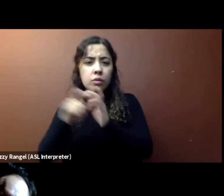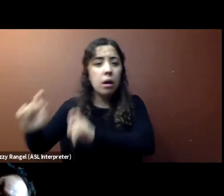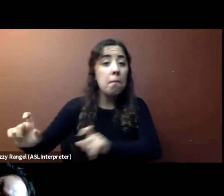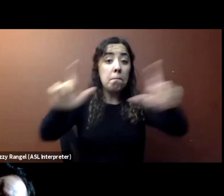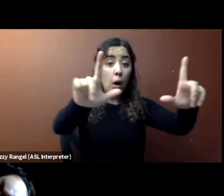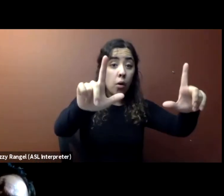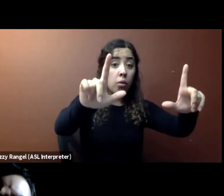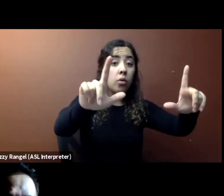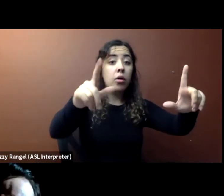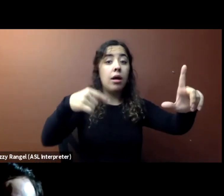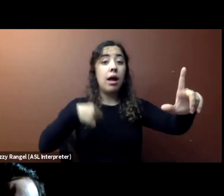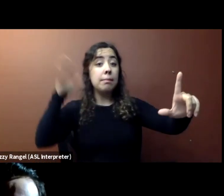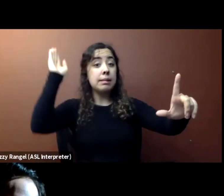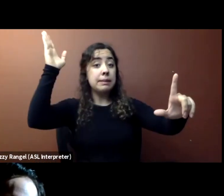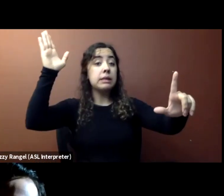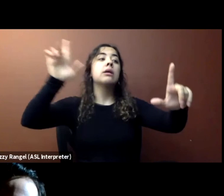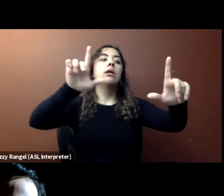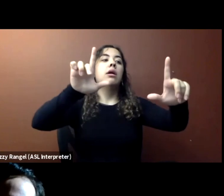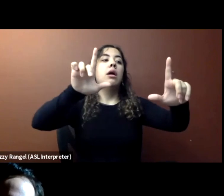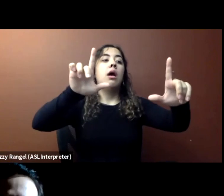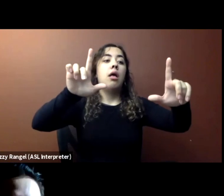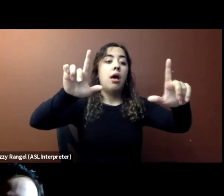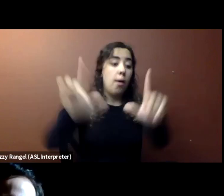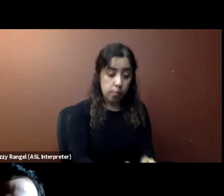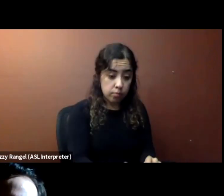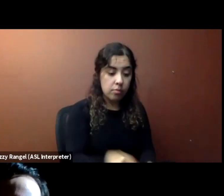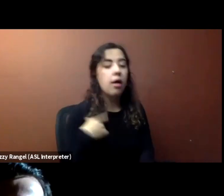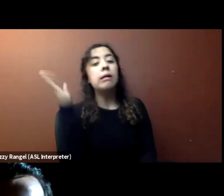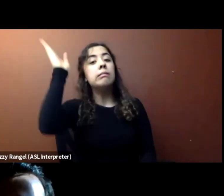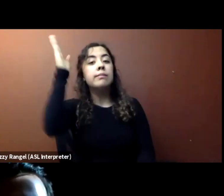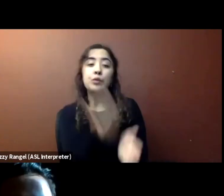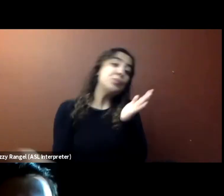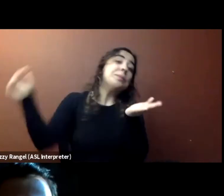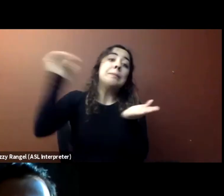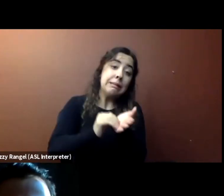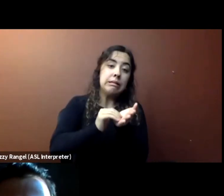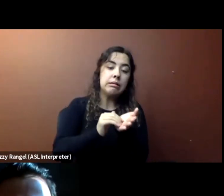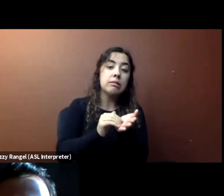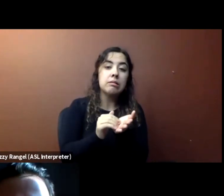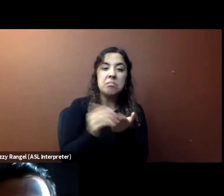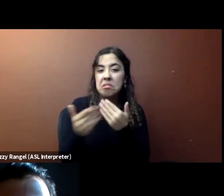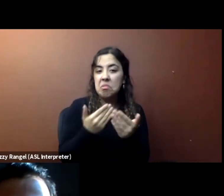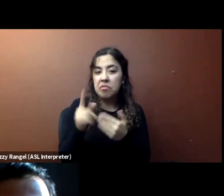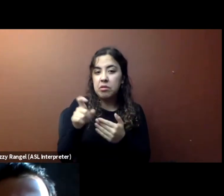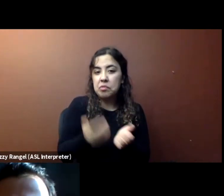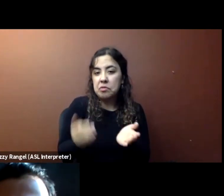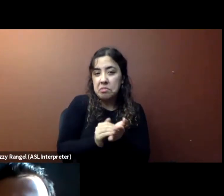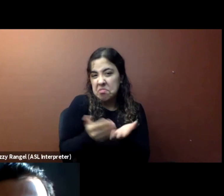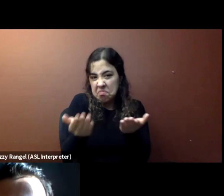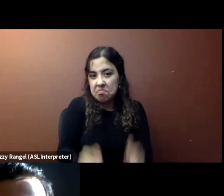speak to it, and then we'll pull this slide down and I can repeat things that need to get repeated or might need to get